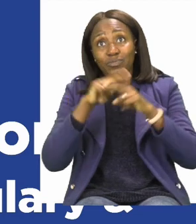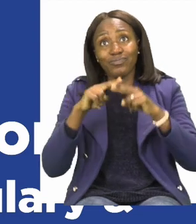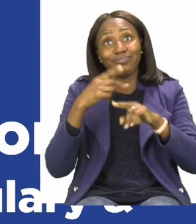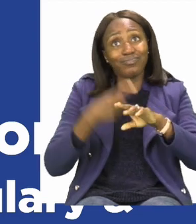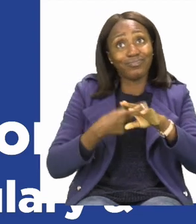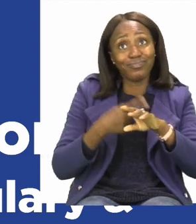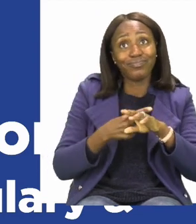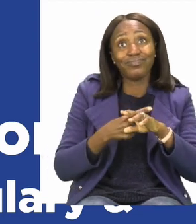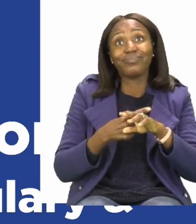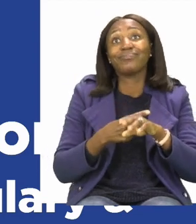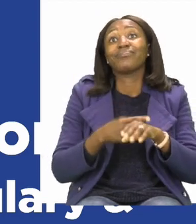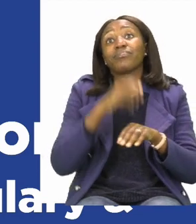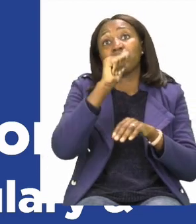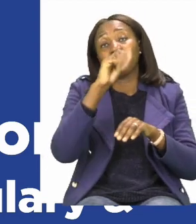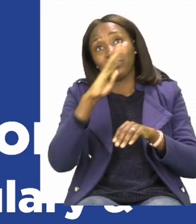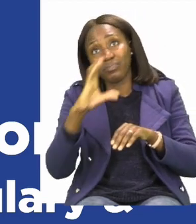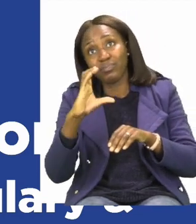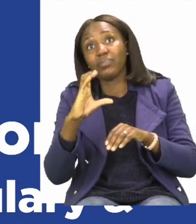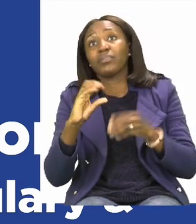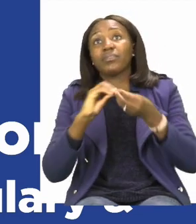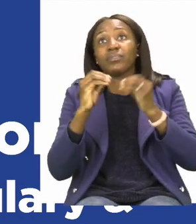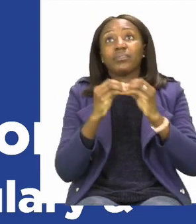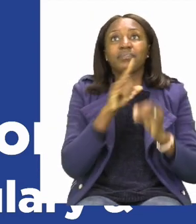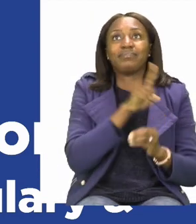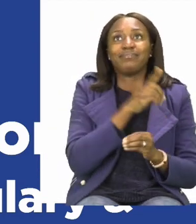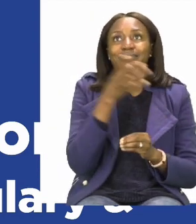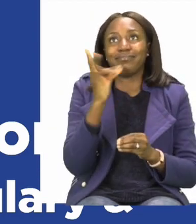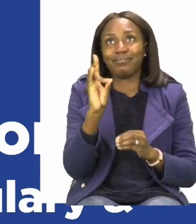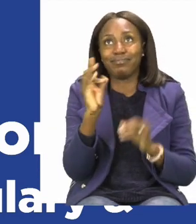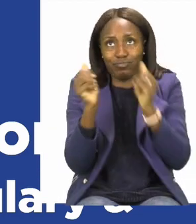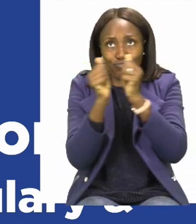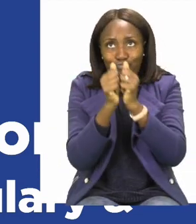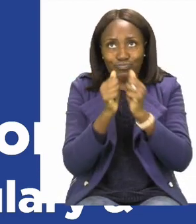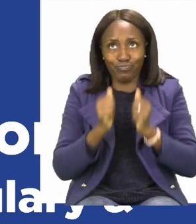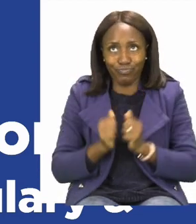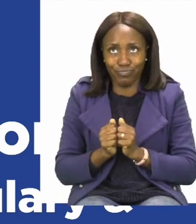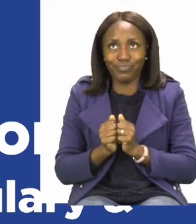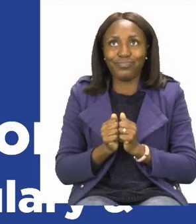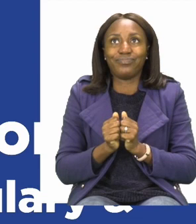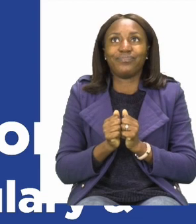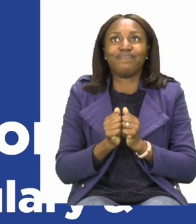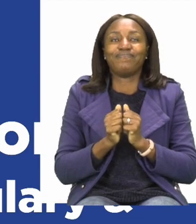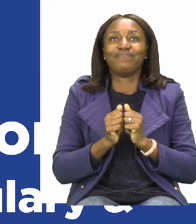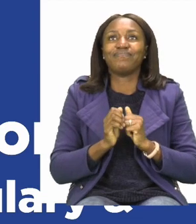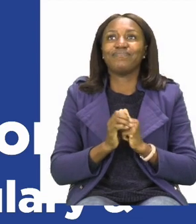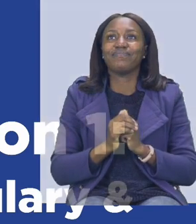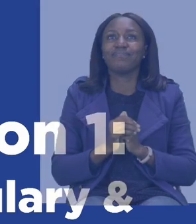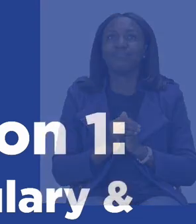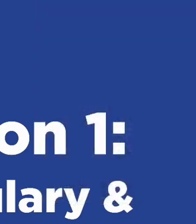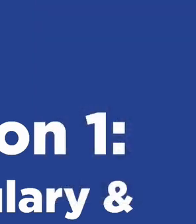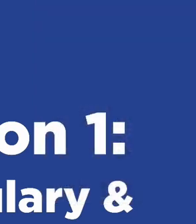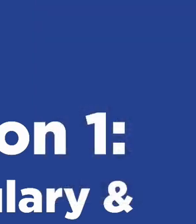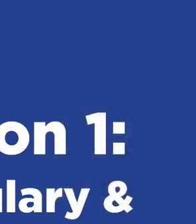words, phonics, and number bonds of 17.